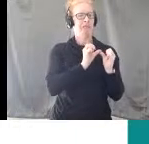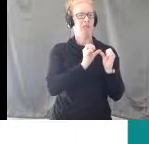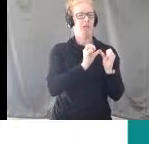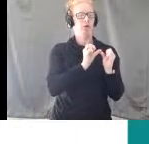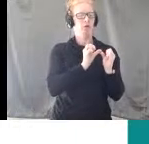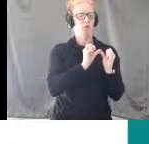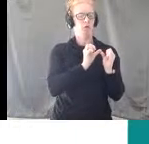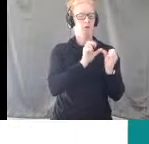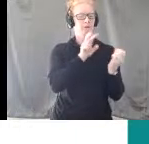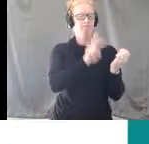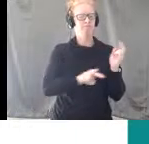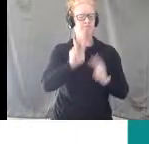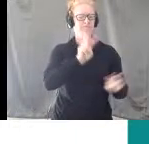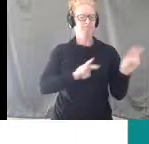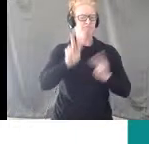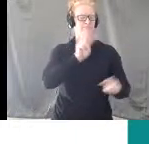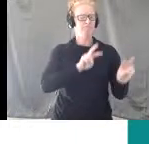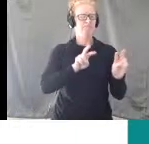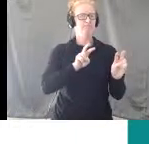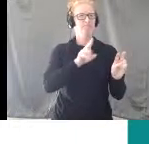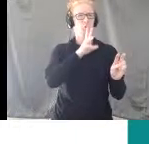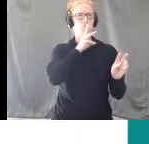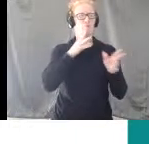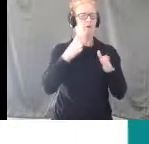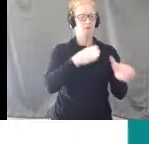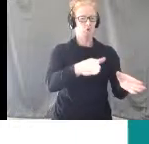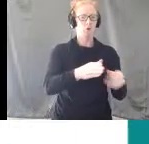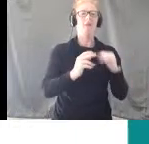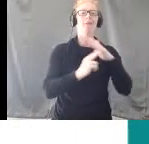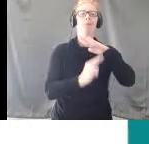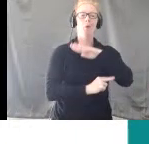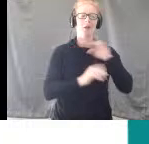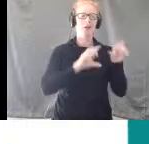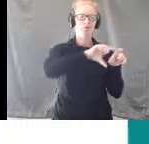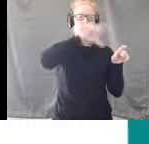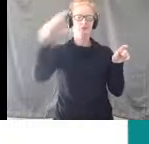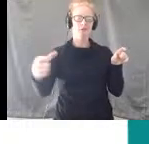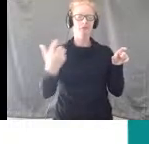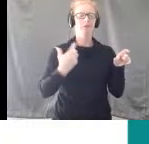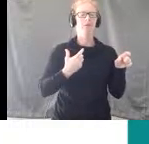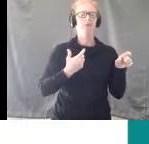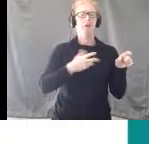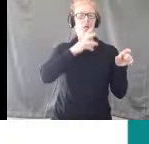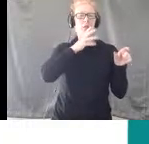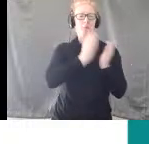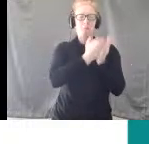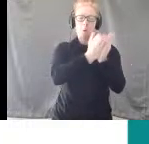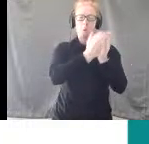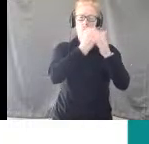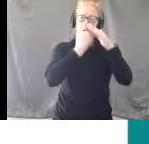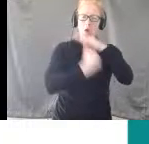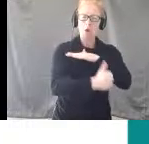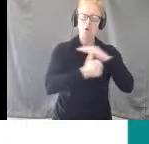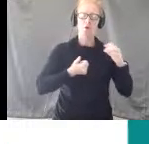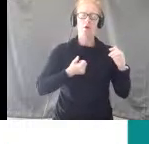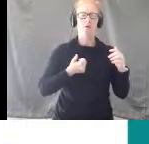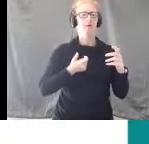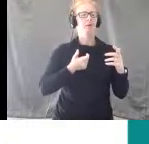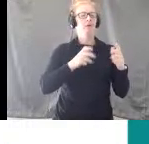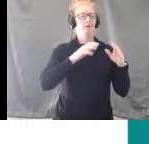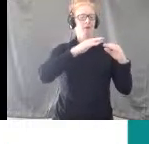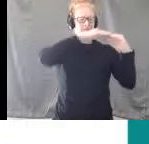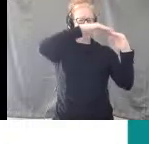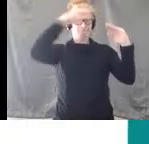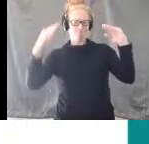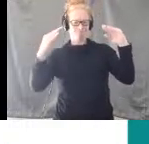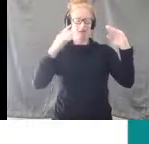the river, the bridge logs to understand vessels going underneath, and do extra research in partnership with the